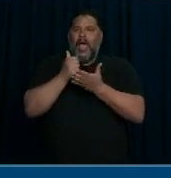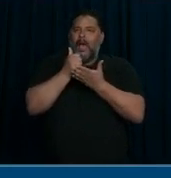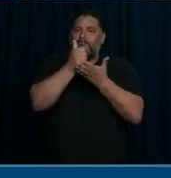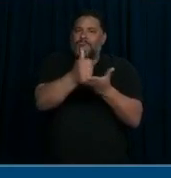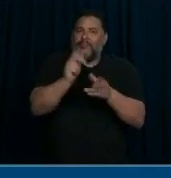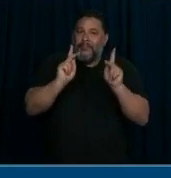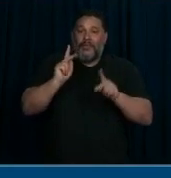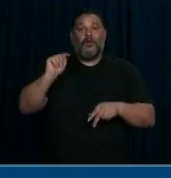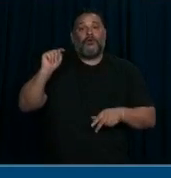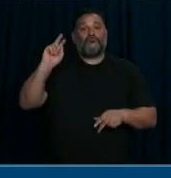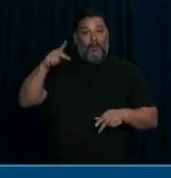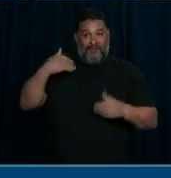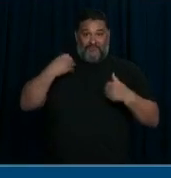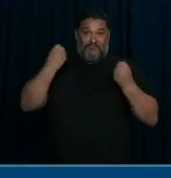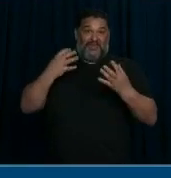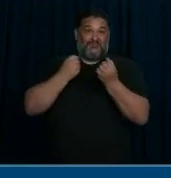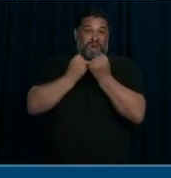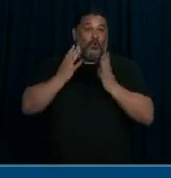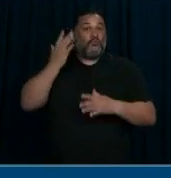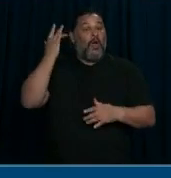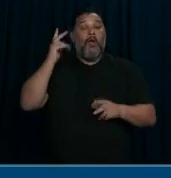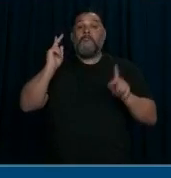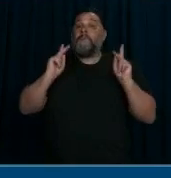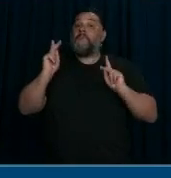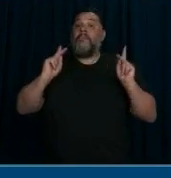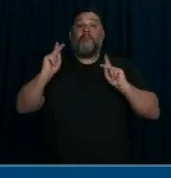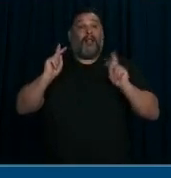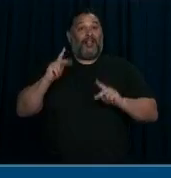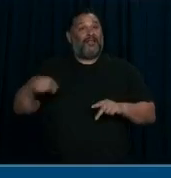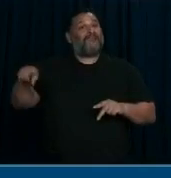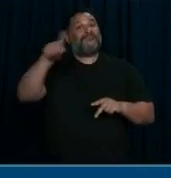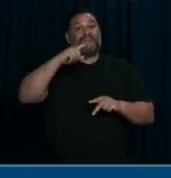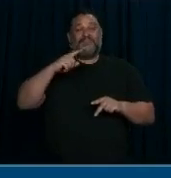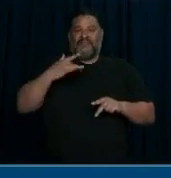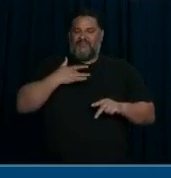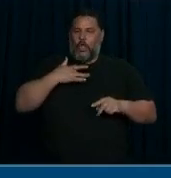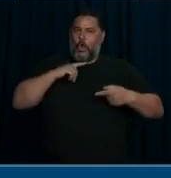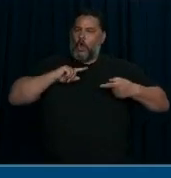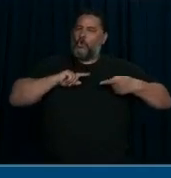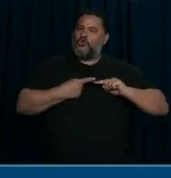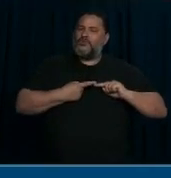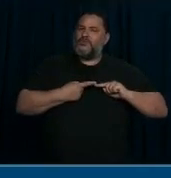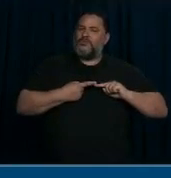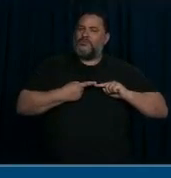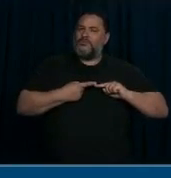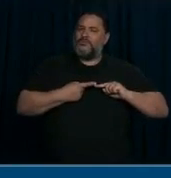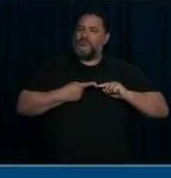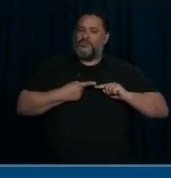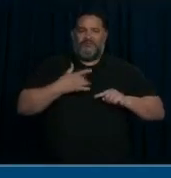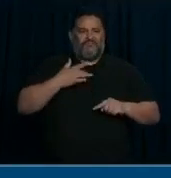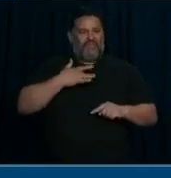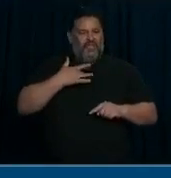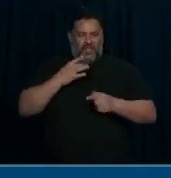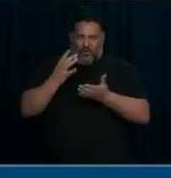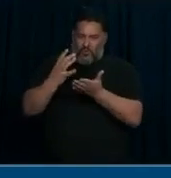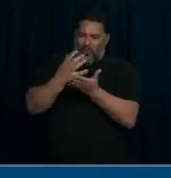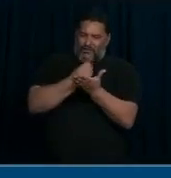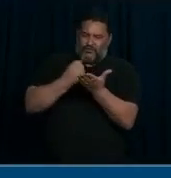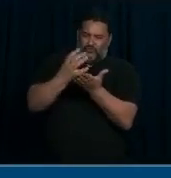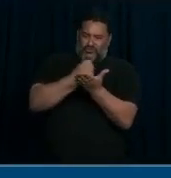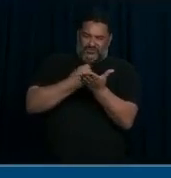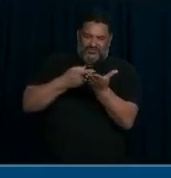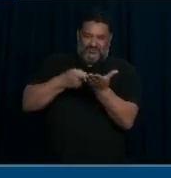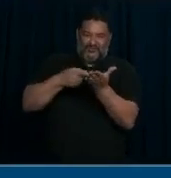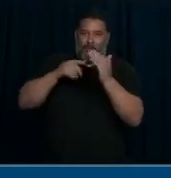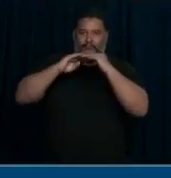Donald Trump has a lot of supporters because people have, they're feeling hurt. They're feeling that their wages have not